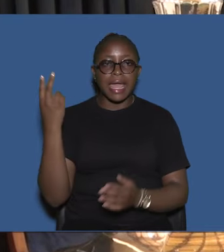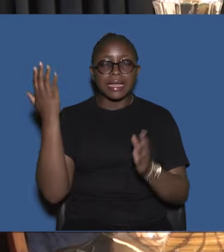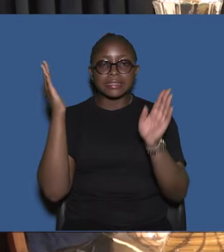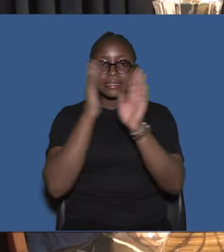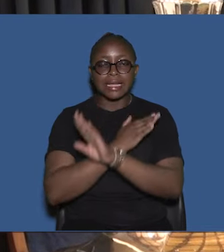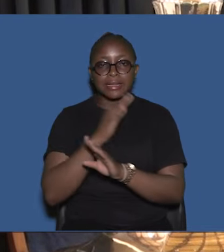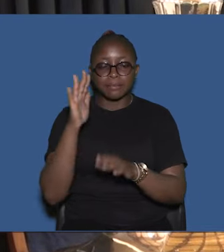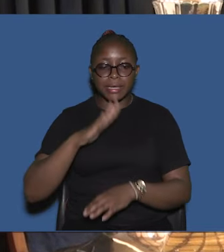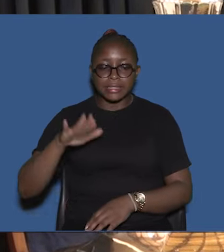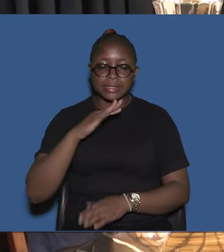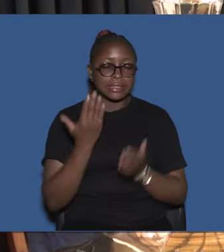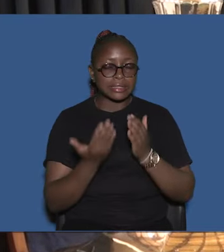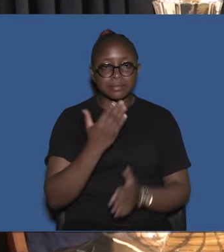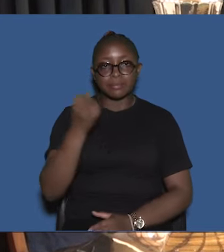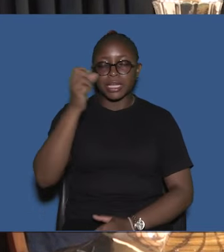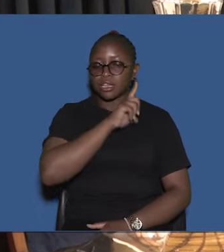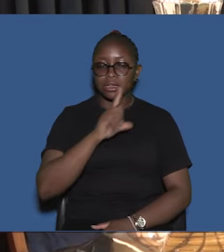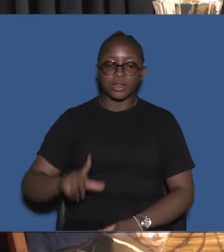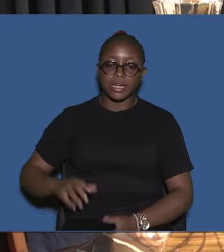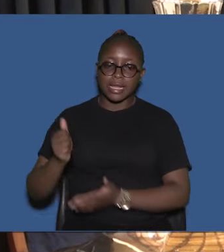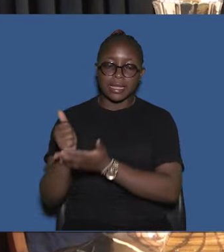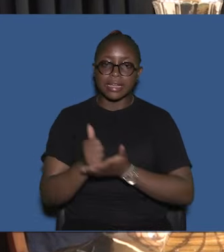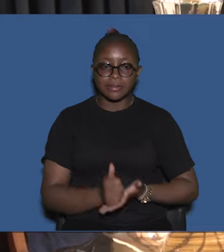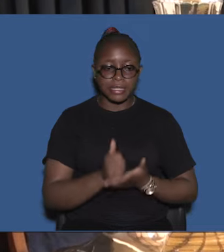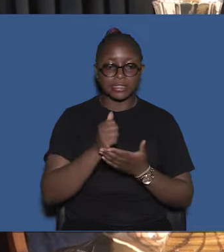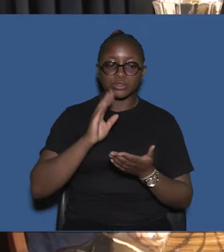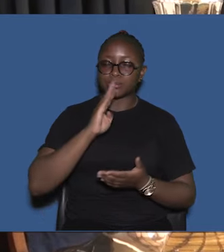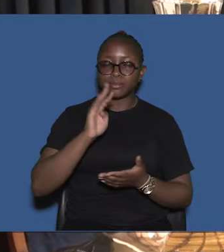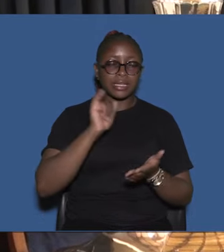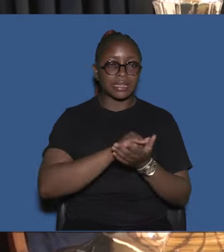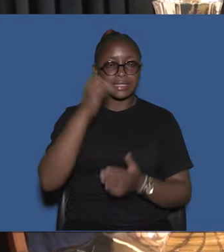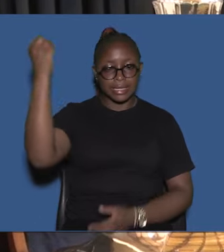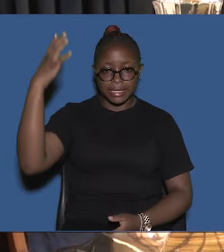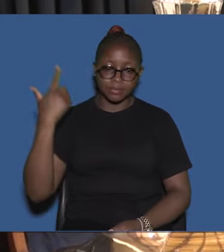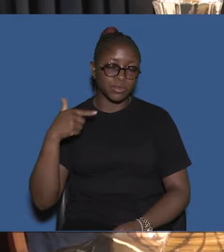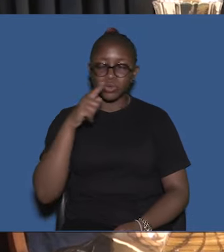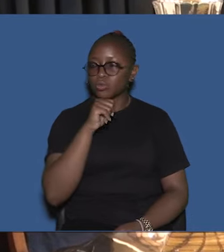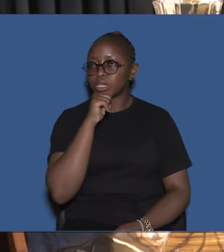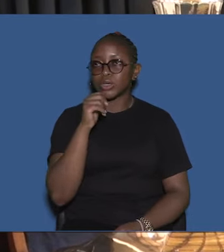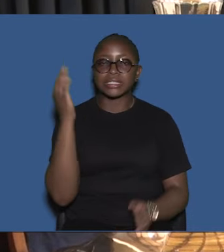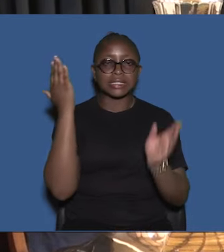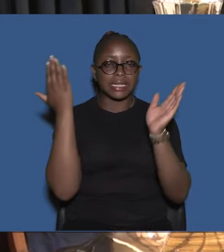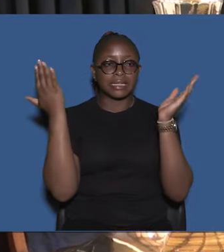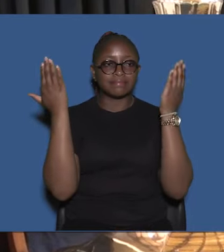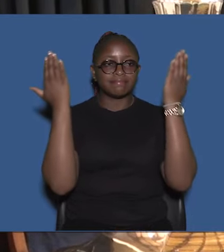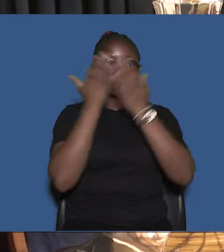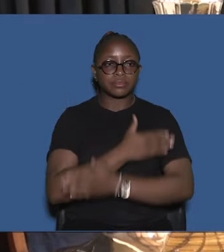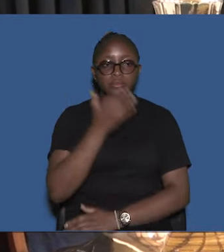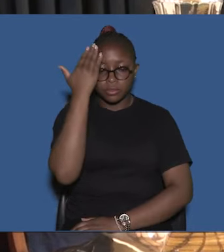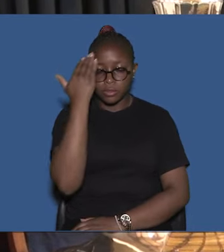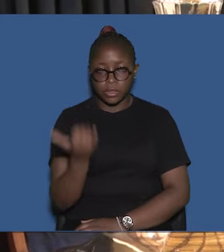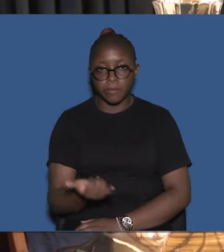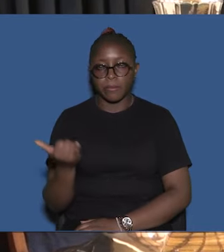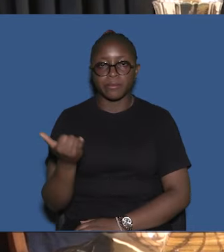Lord help us to be that light. We are not supposed to be darkness, because, brethren, many